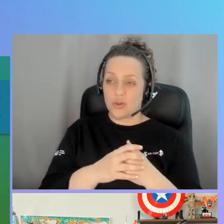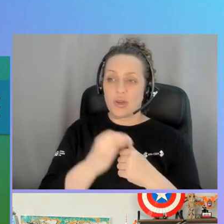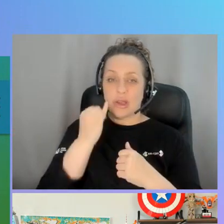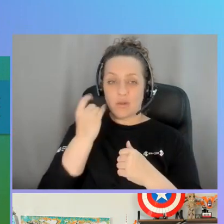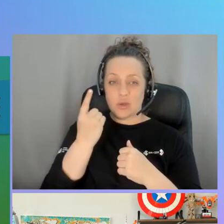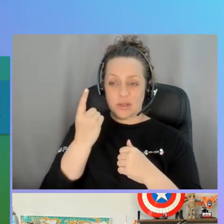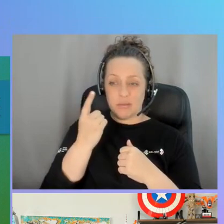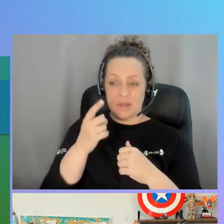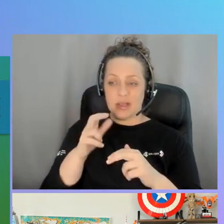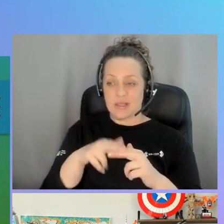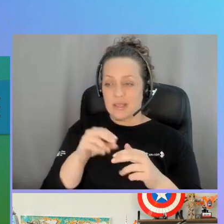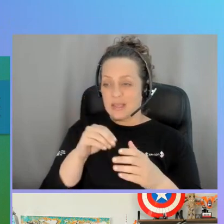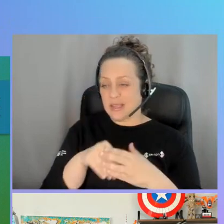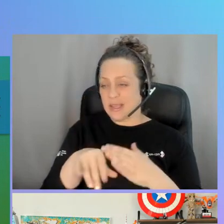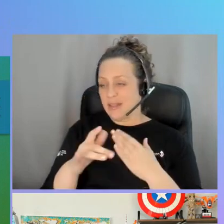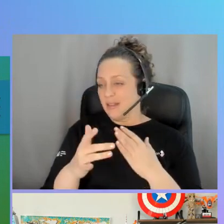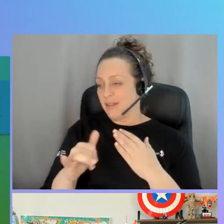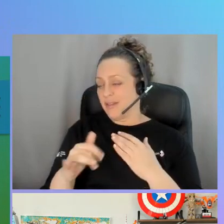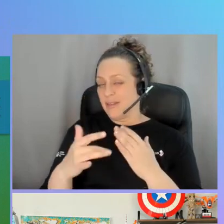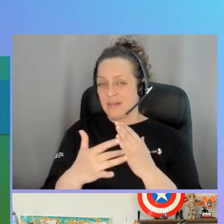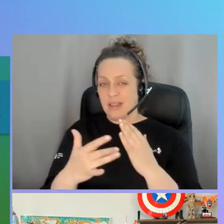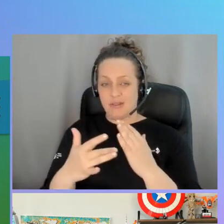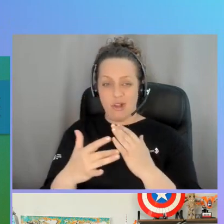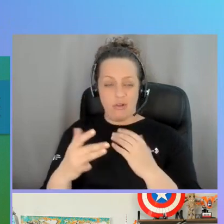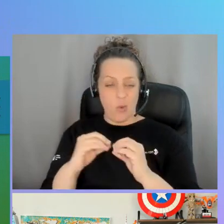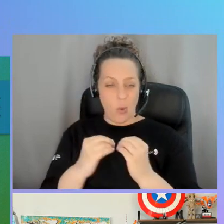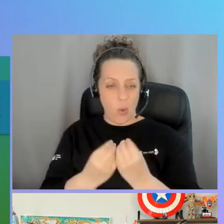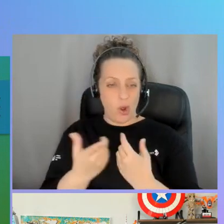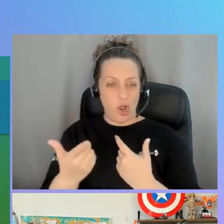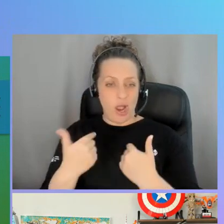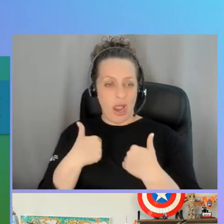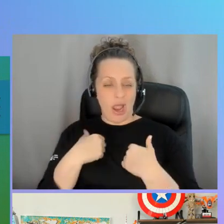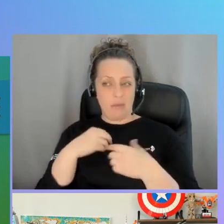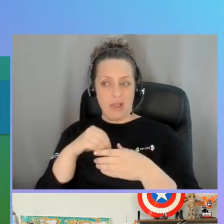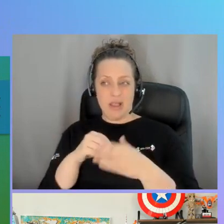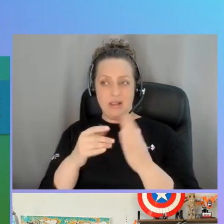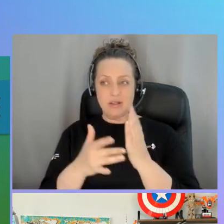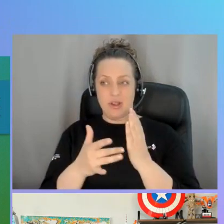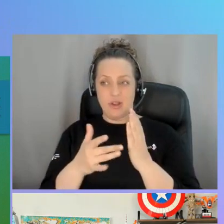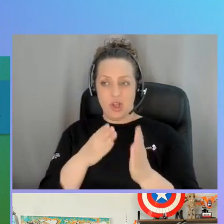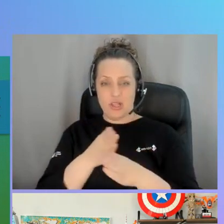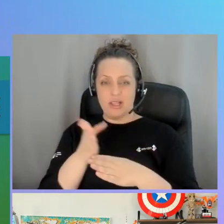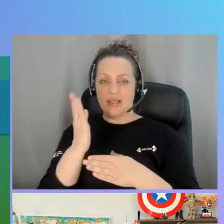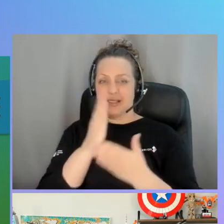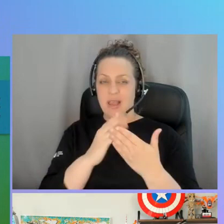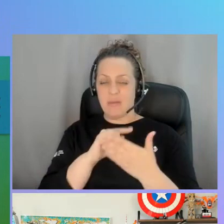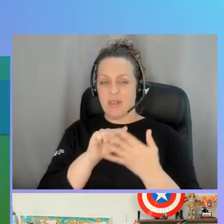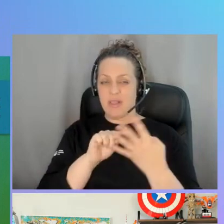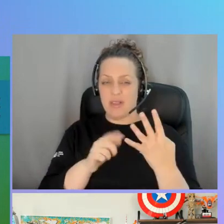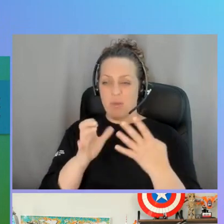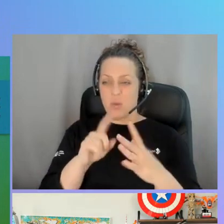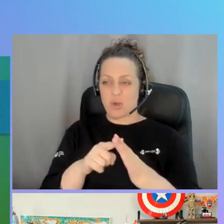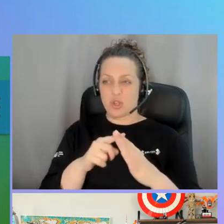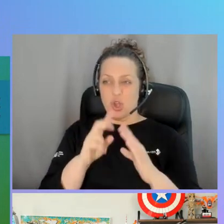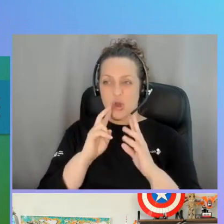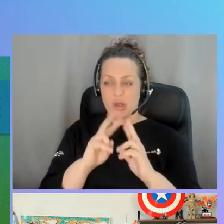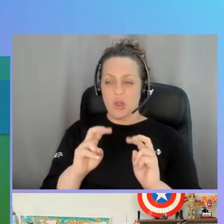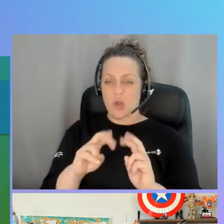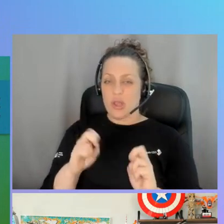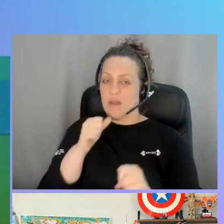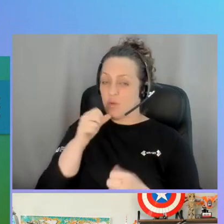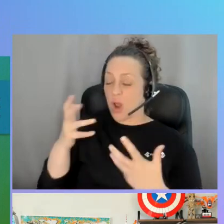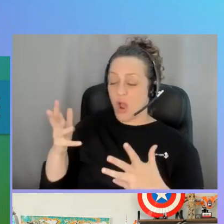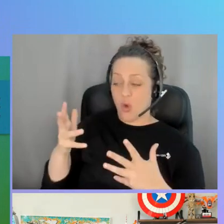sitting in a technology organization, or you consider yourself a technologist, these are some of the areas that you may want to start looking at if you're not